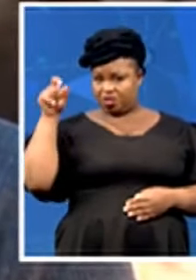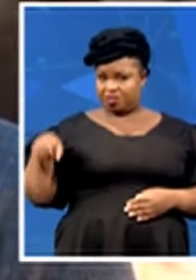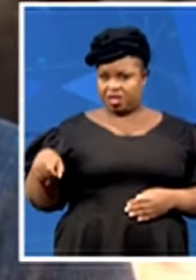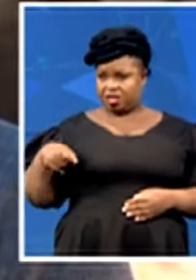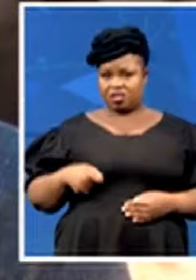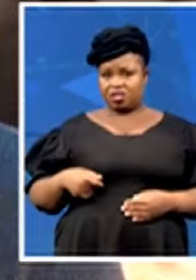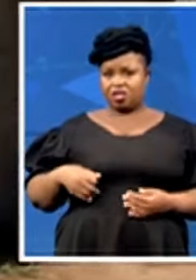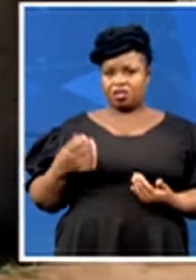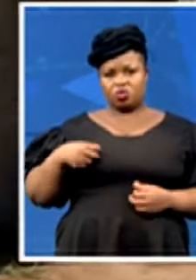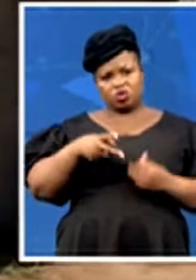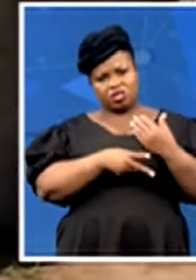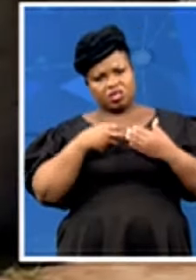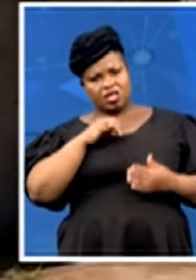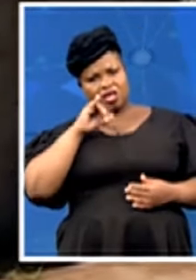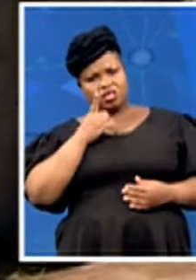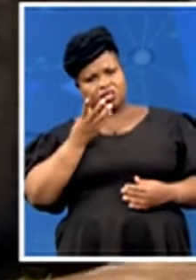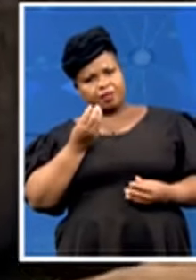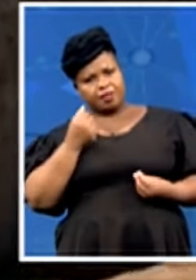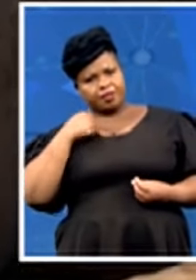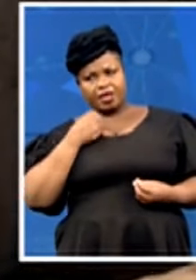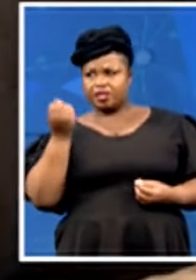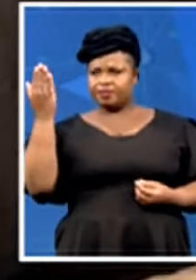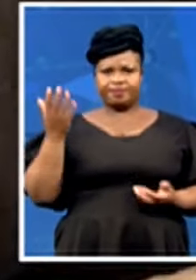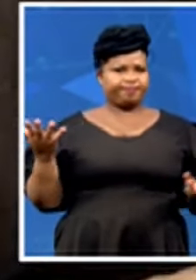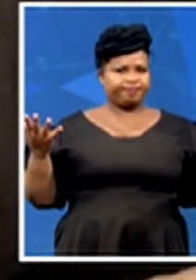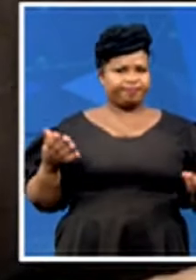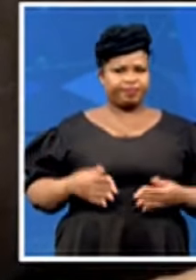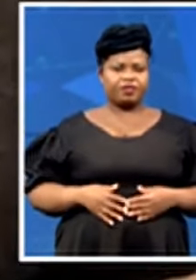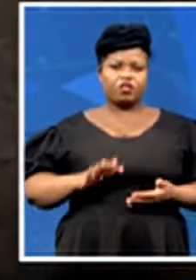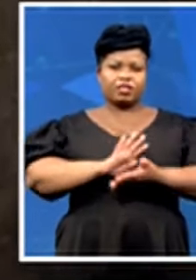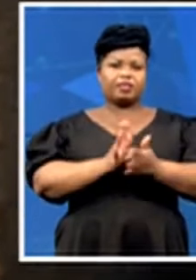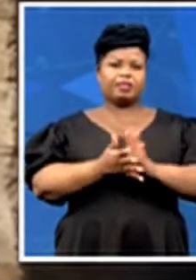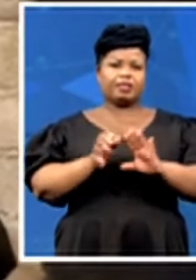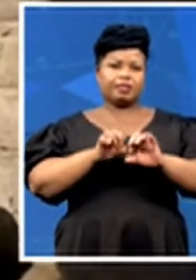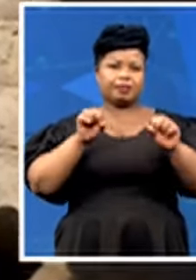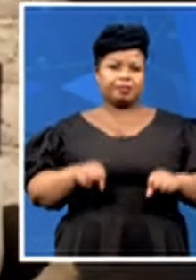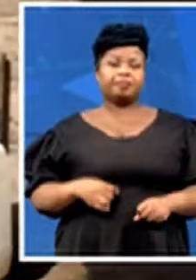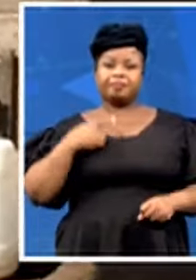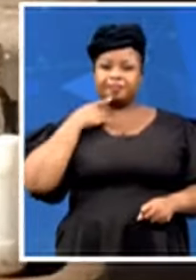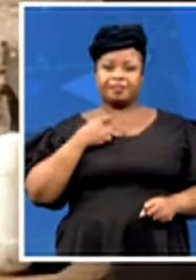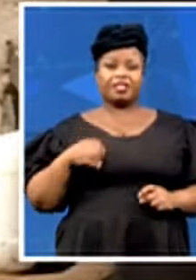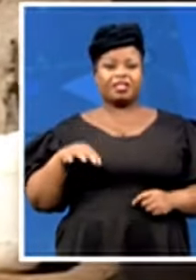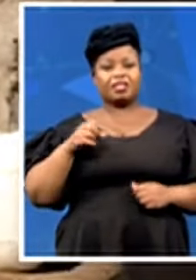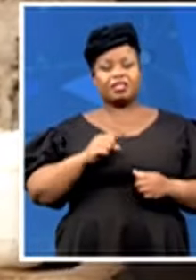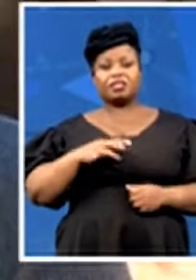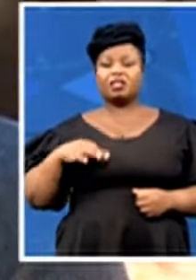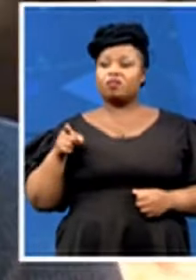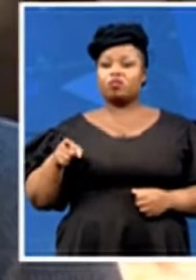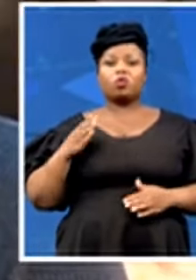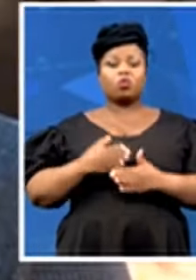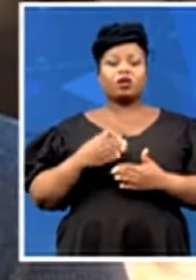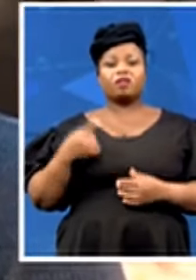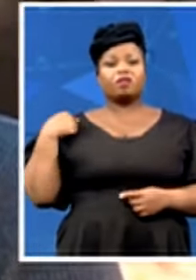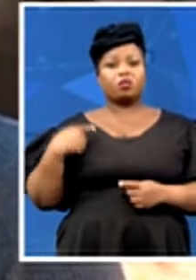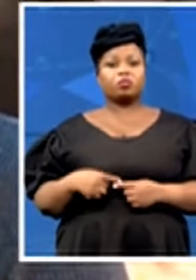number. According to the SASSA system, the ghost employee has been working since 2017 using my